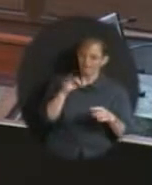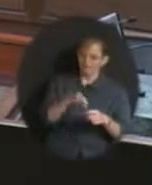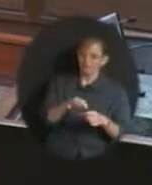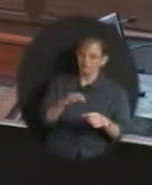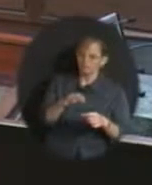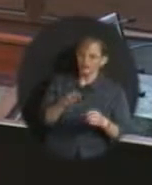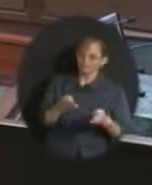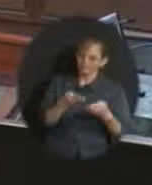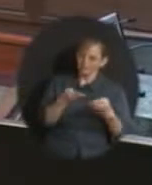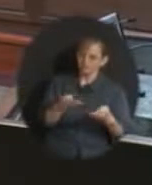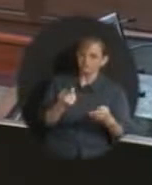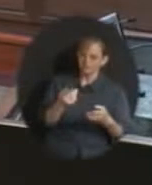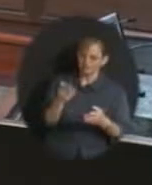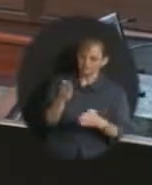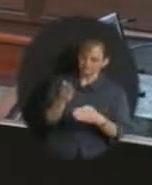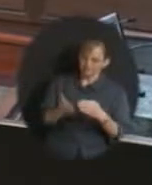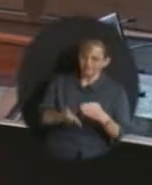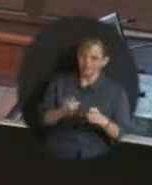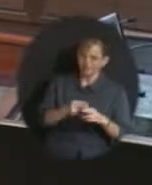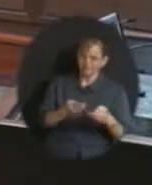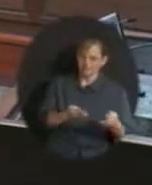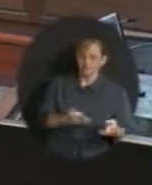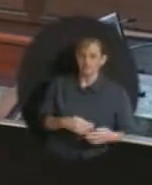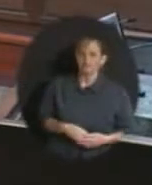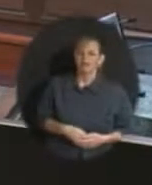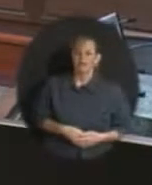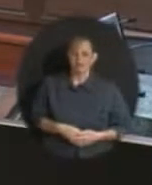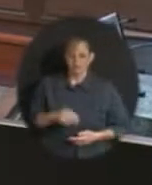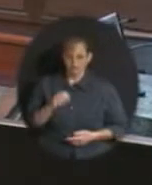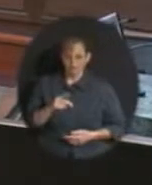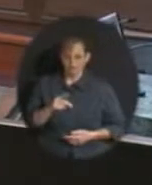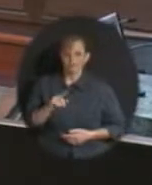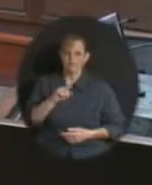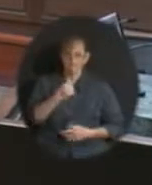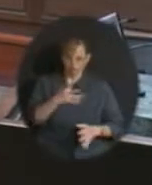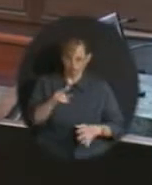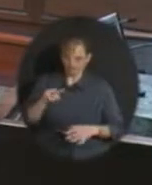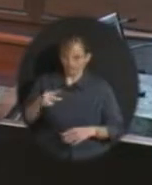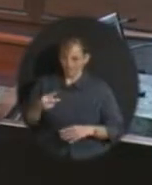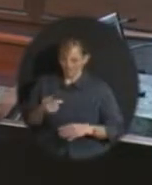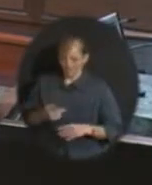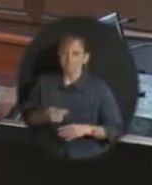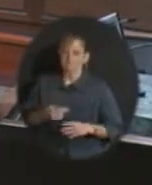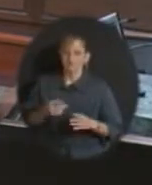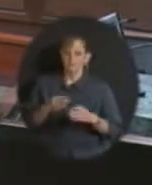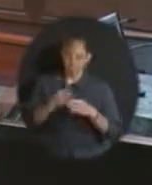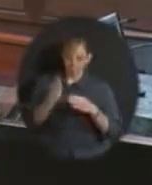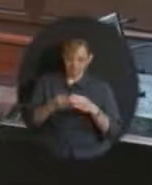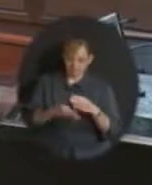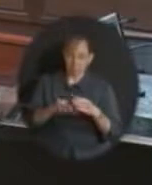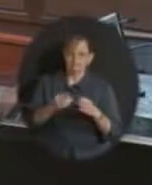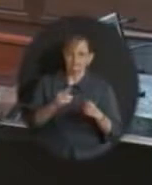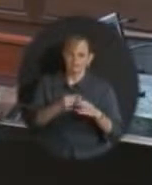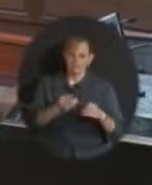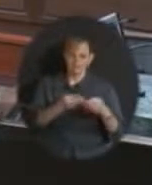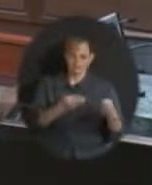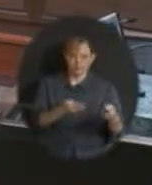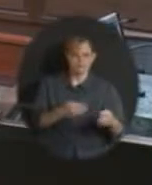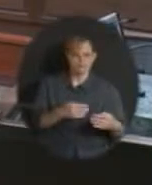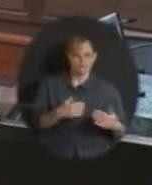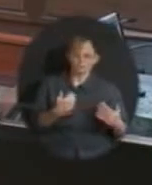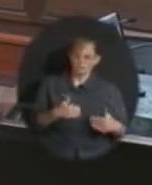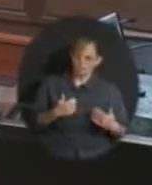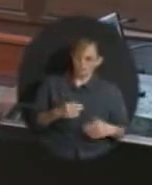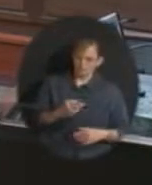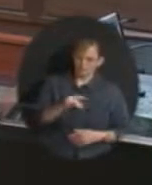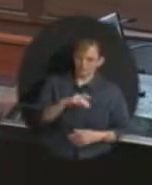a second. Motion by Ms. Ashley and a second by Mr. Poland to cease nominations for the legislative committee appointment. Ms. Hibbs? Phew, you guys are making me Yeah.